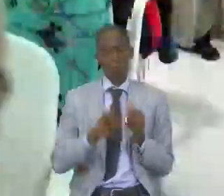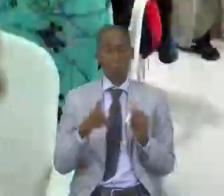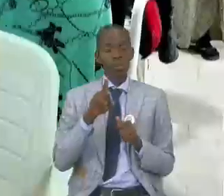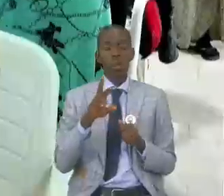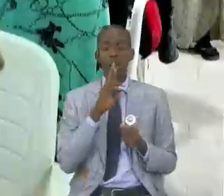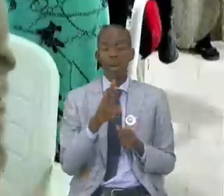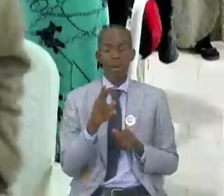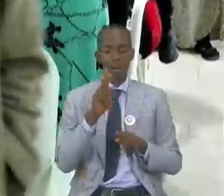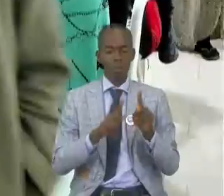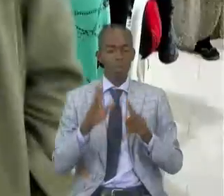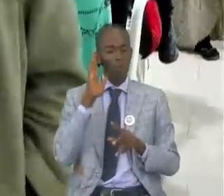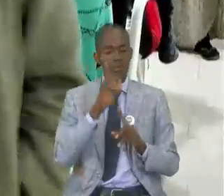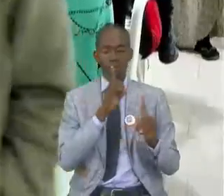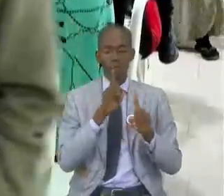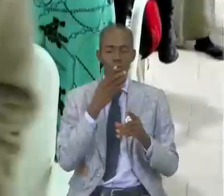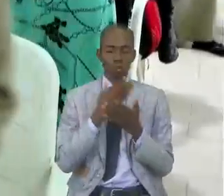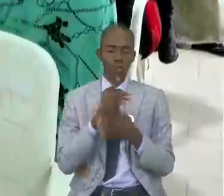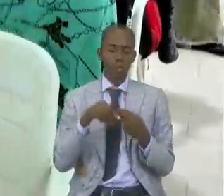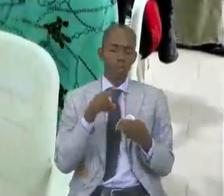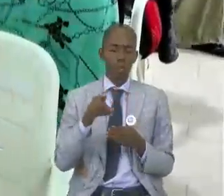a point of influence.